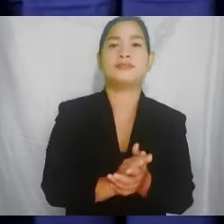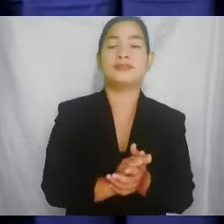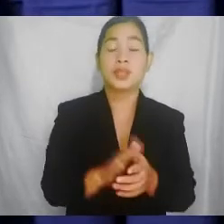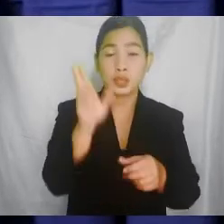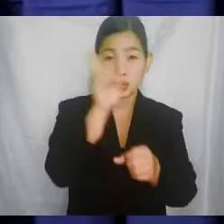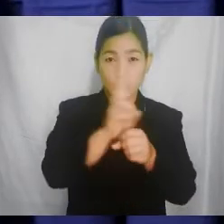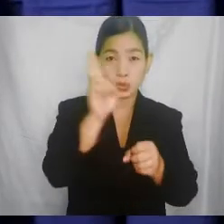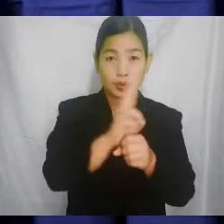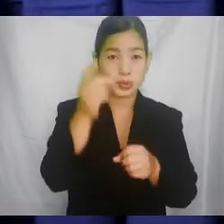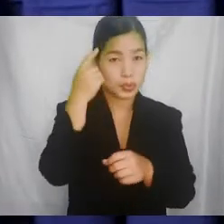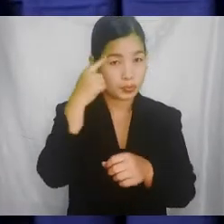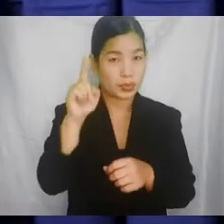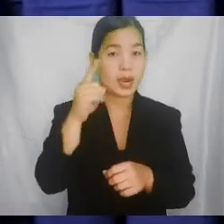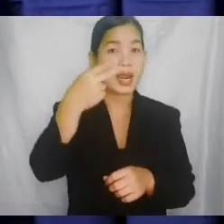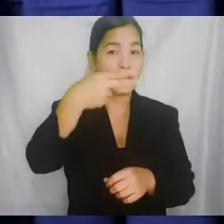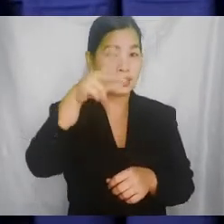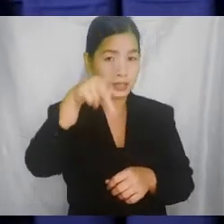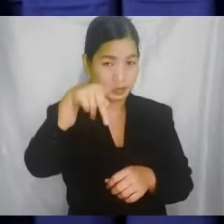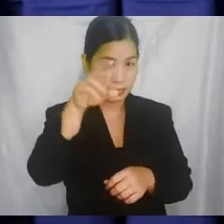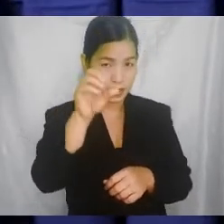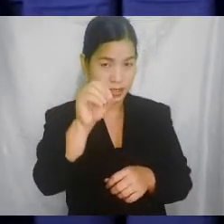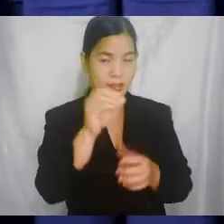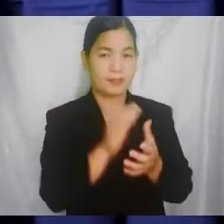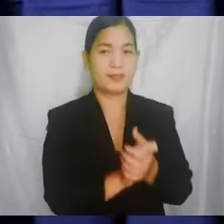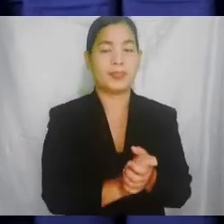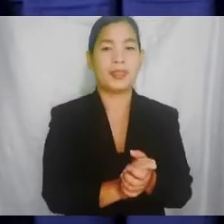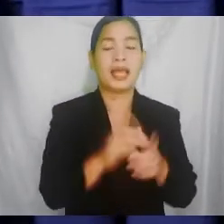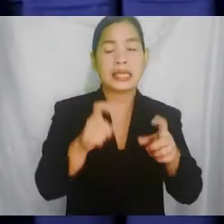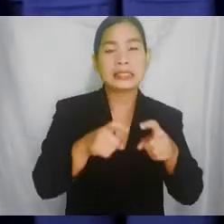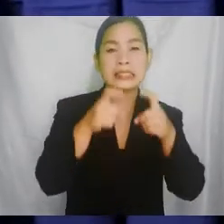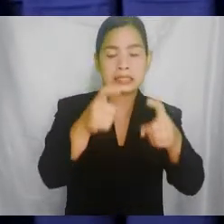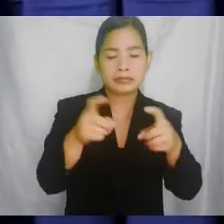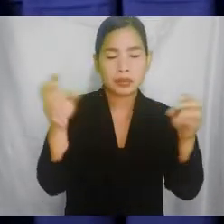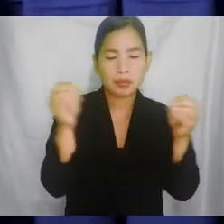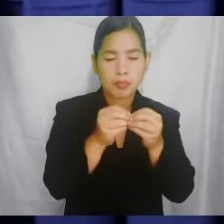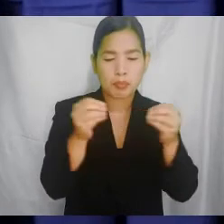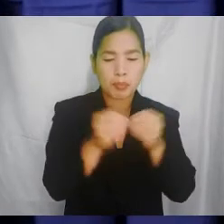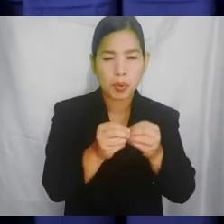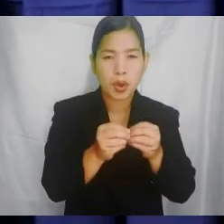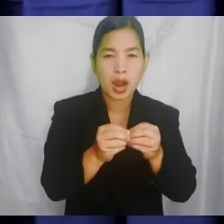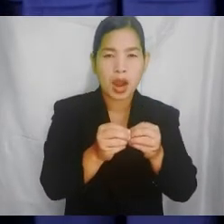or HPO. This gives a more focused image.